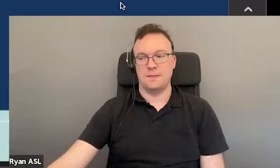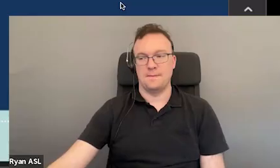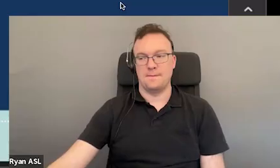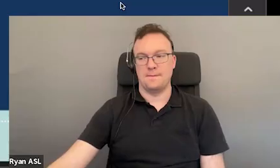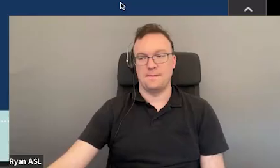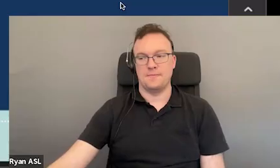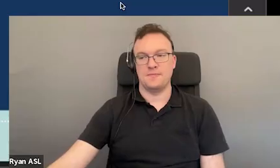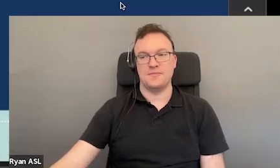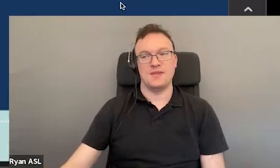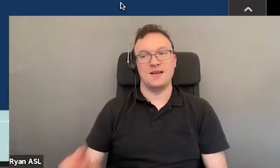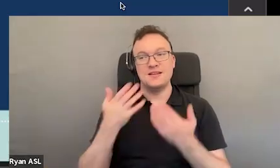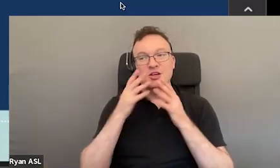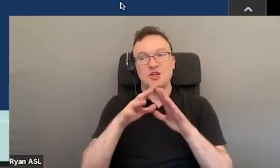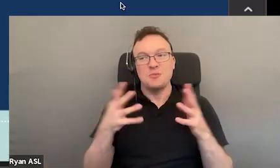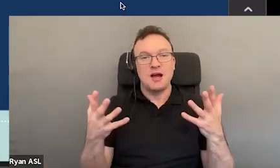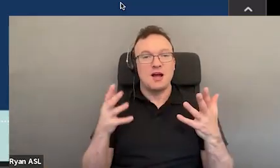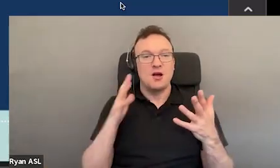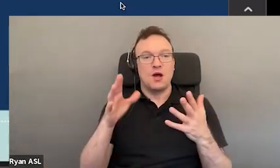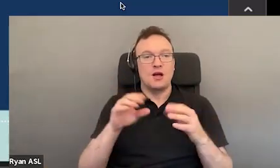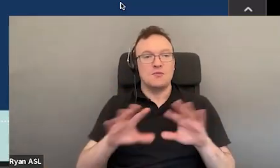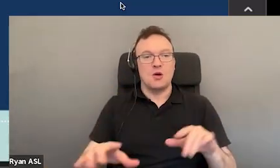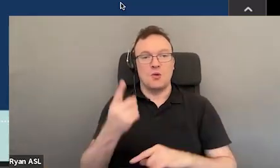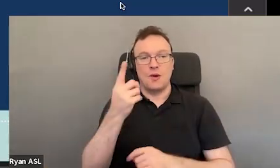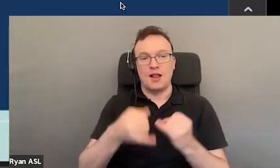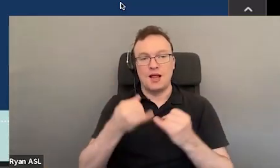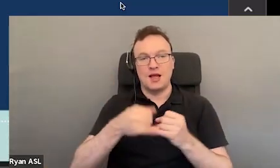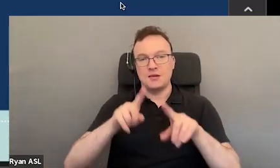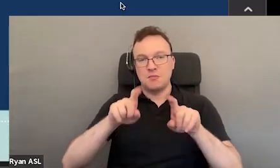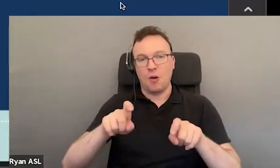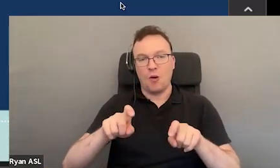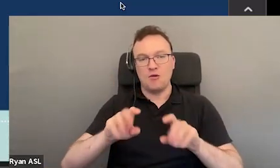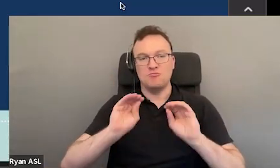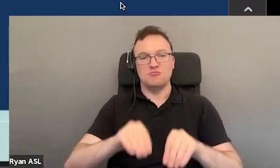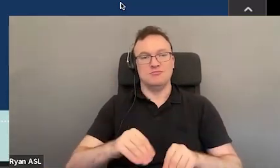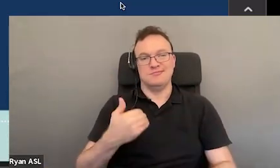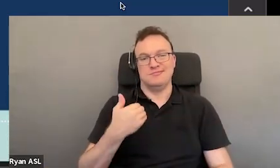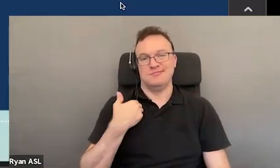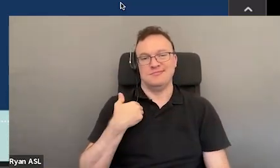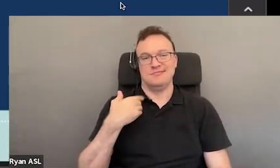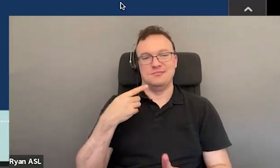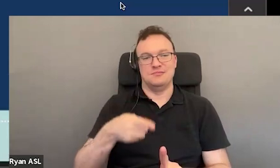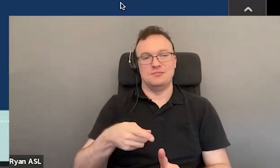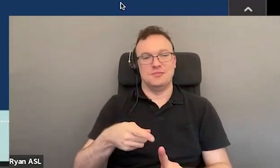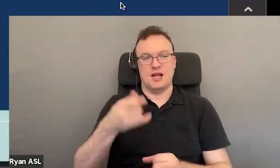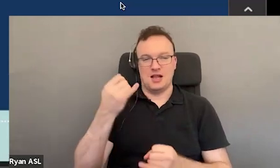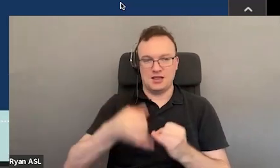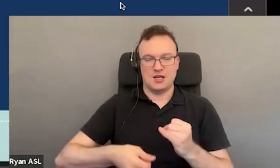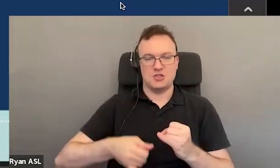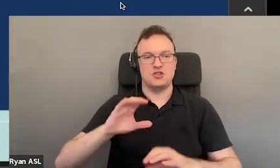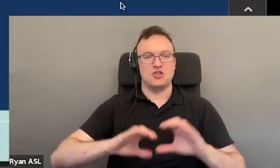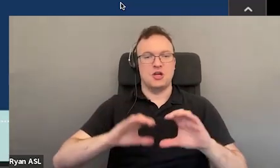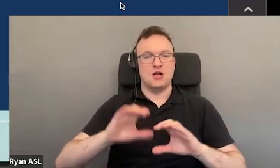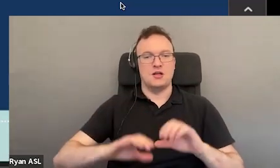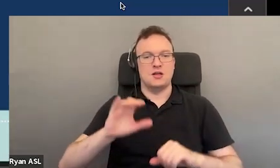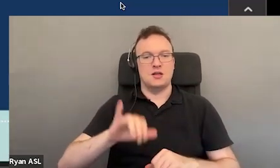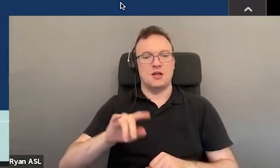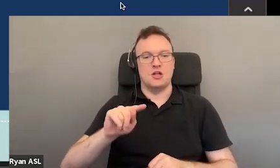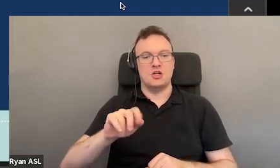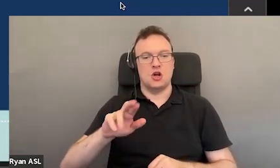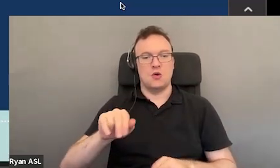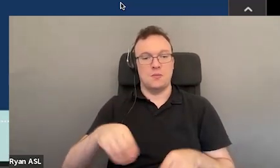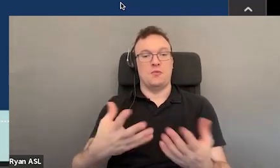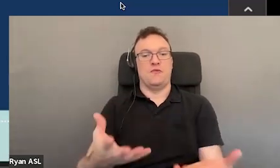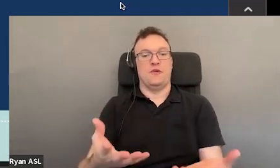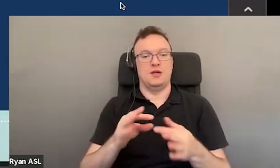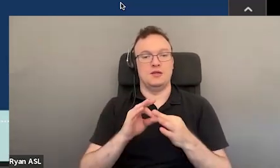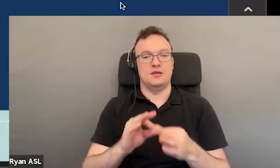Thank you so much. We're just going to launch one last poll, and I have put in that last chat that Tara has provided